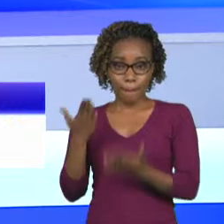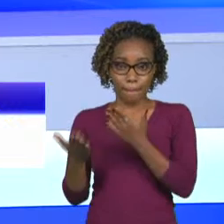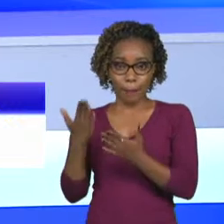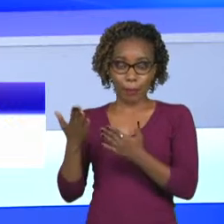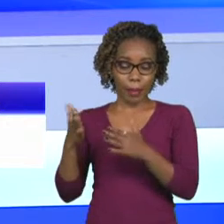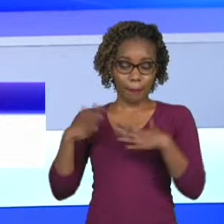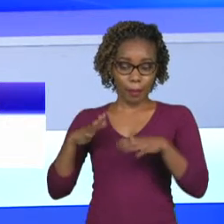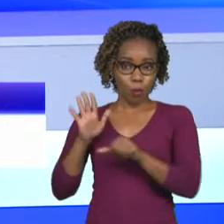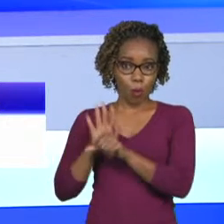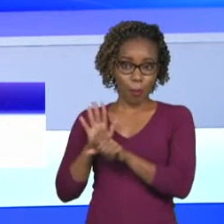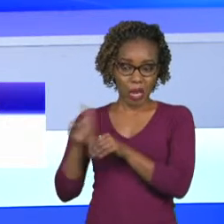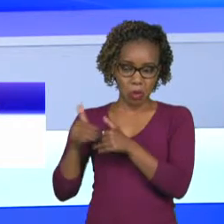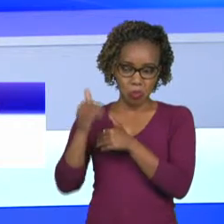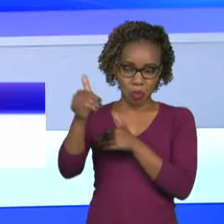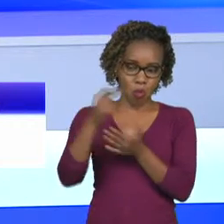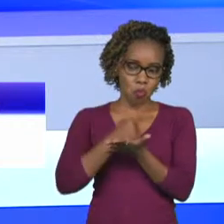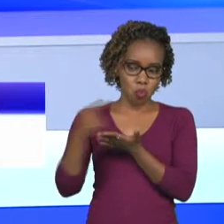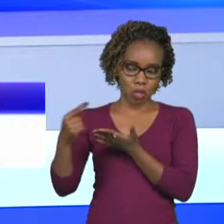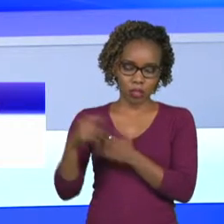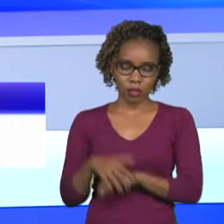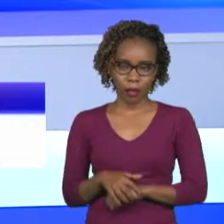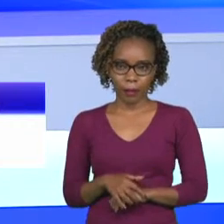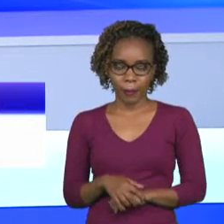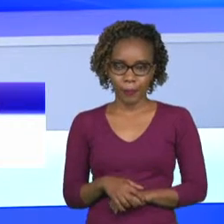a week's time.